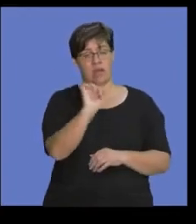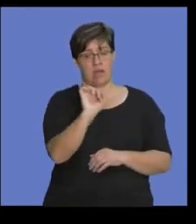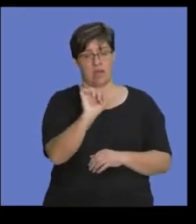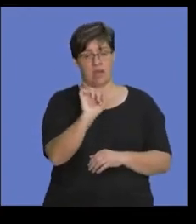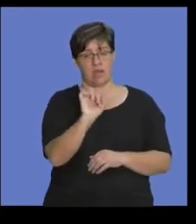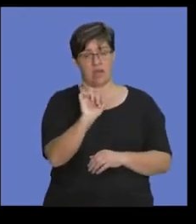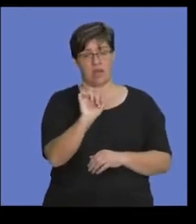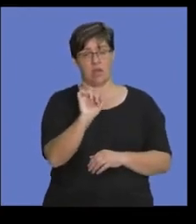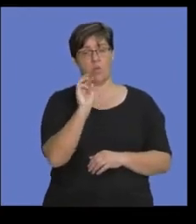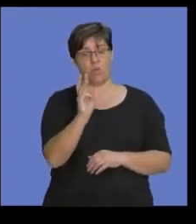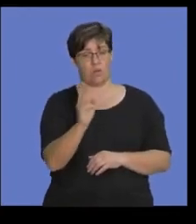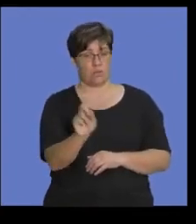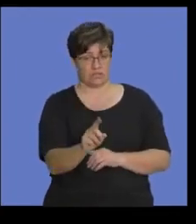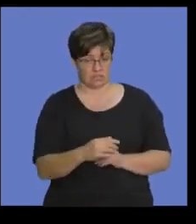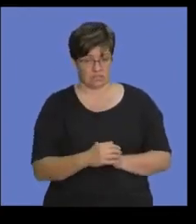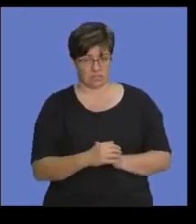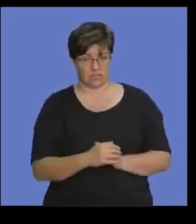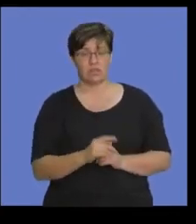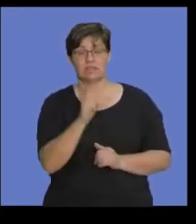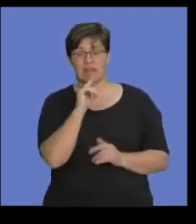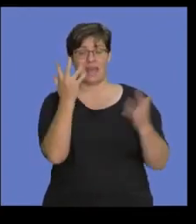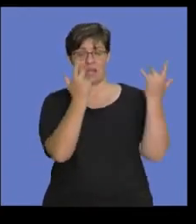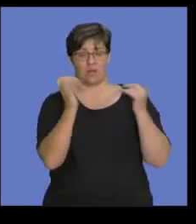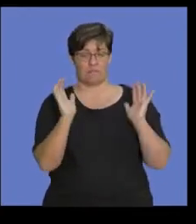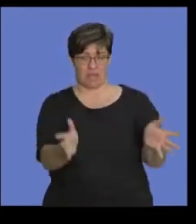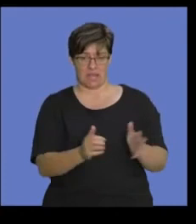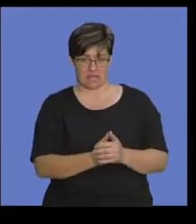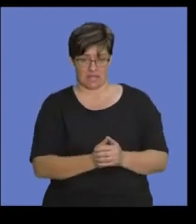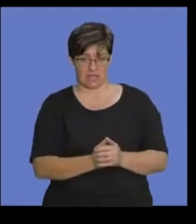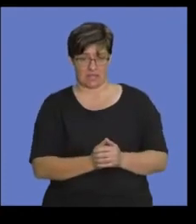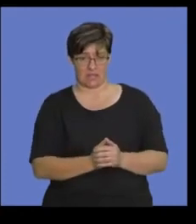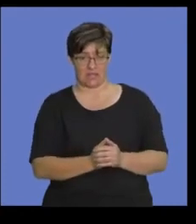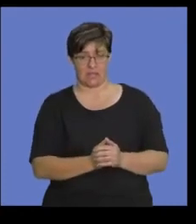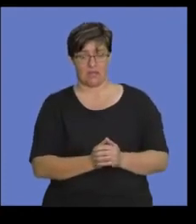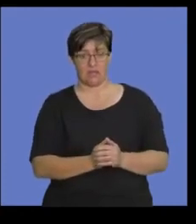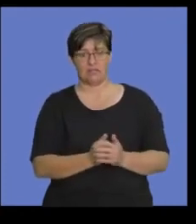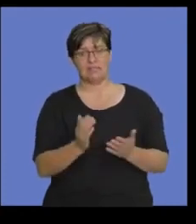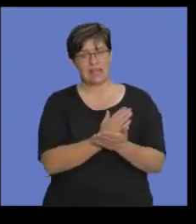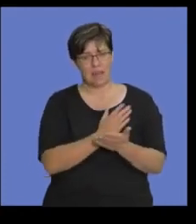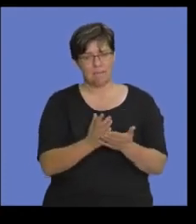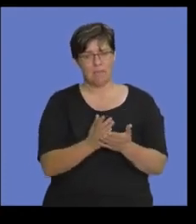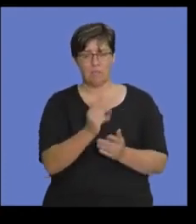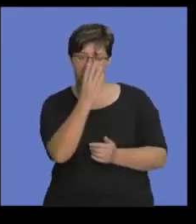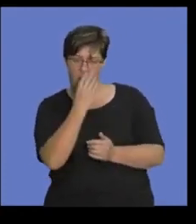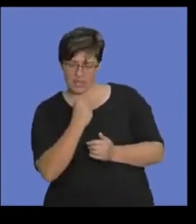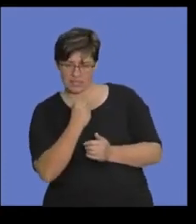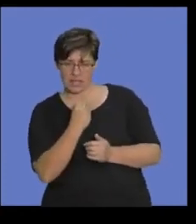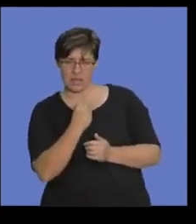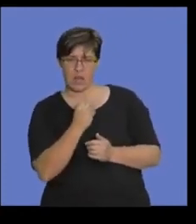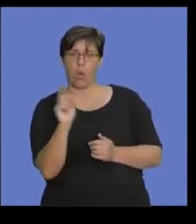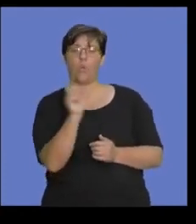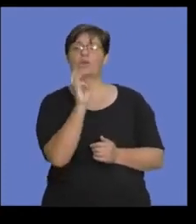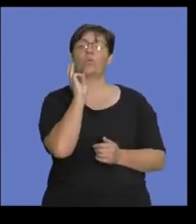the vehicle will then be. But remember, they just said calculate. At times, you conclude when they ask